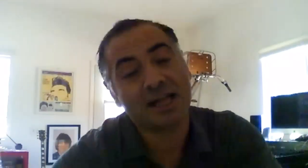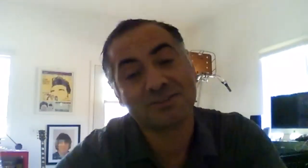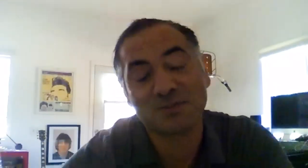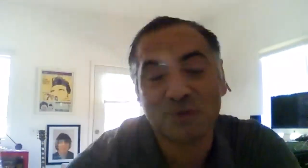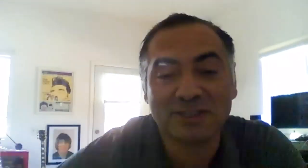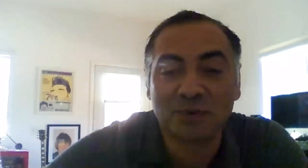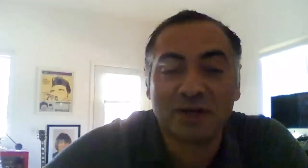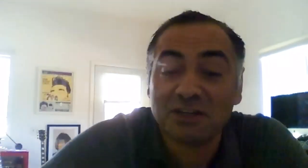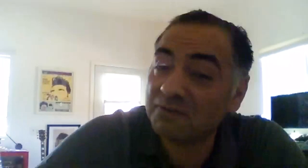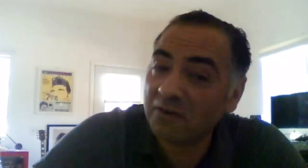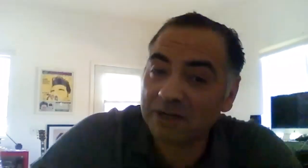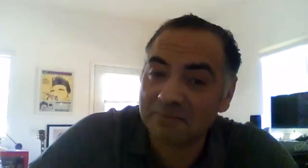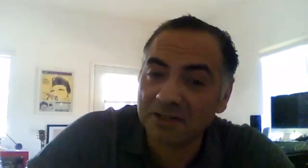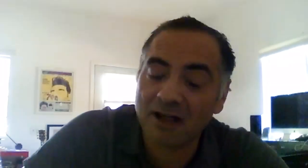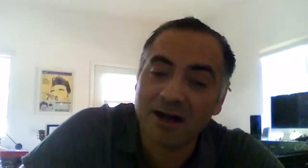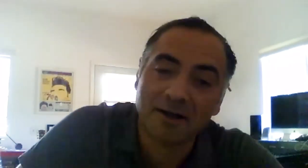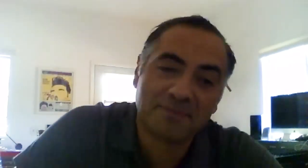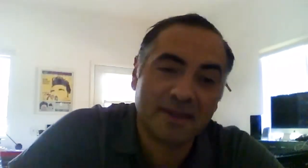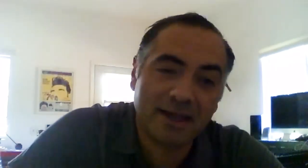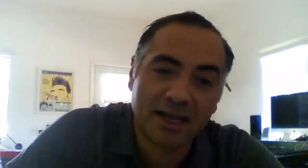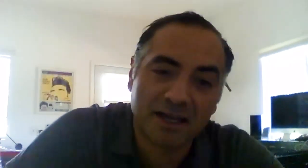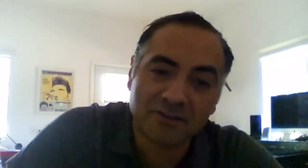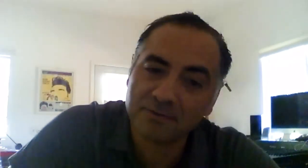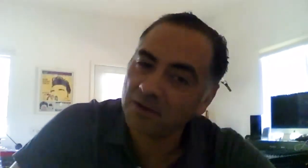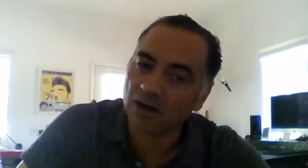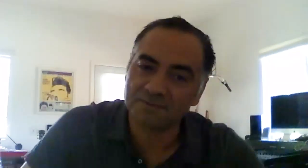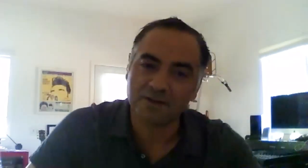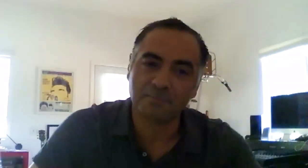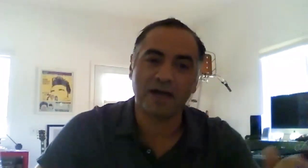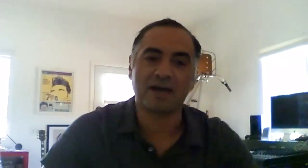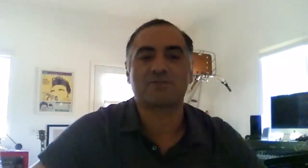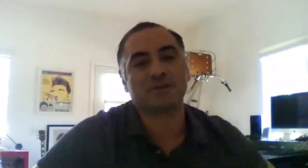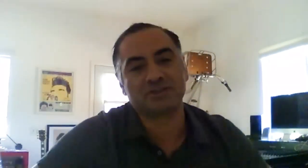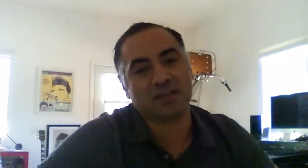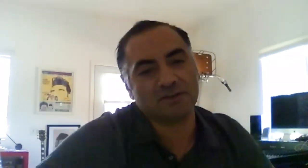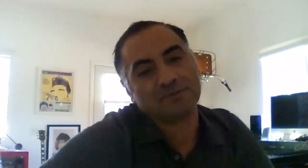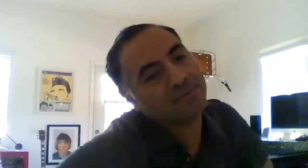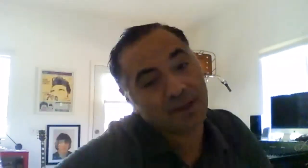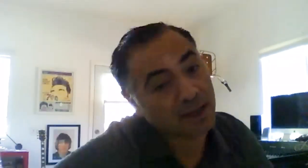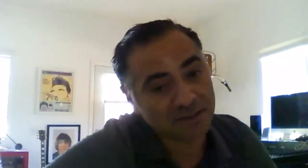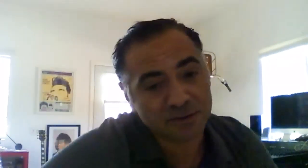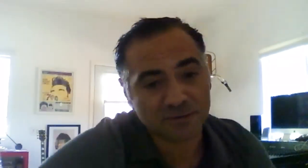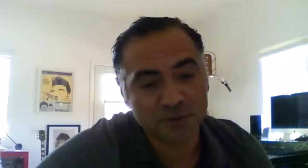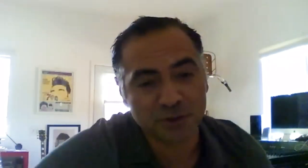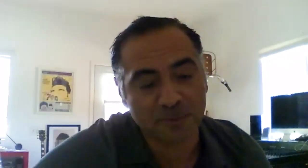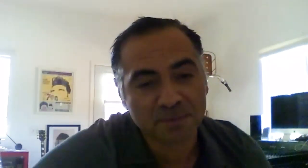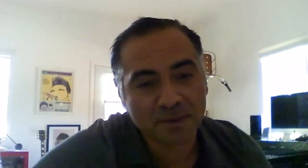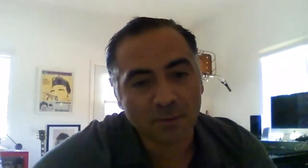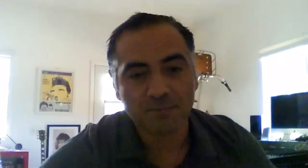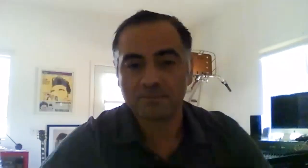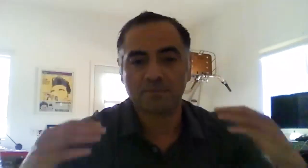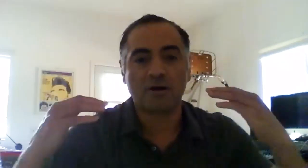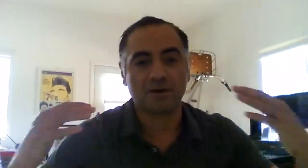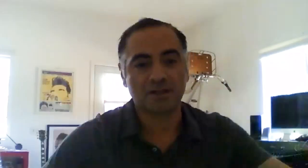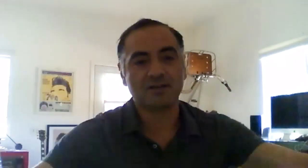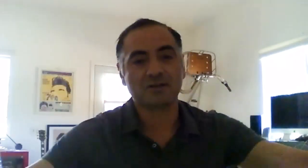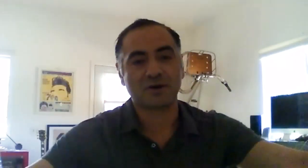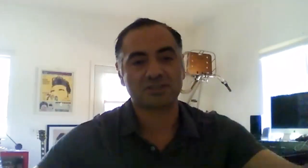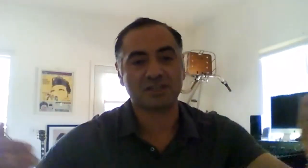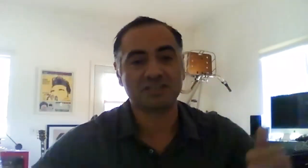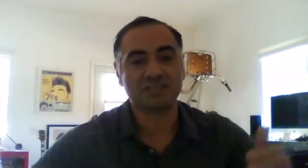Congratulations, class of 2020. You've overcome a lot, and you've carved out a path for yourself and this future.